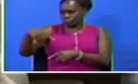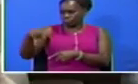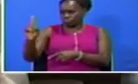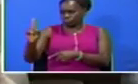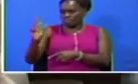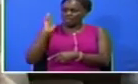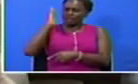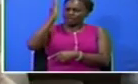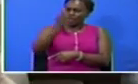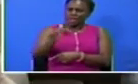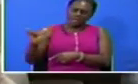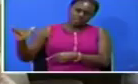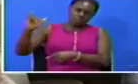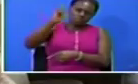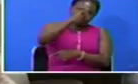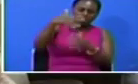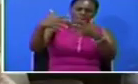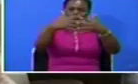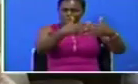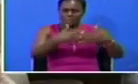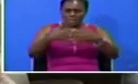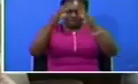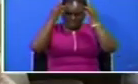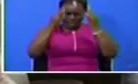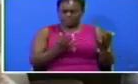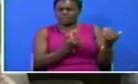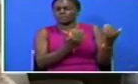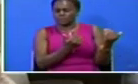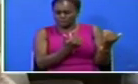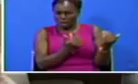direct flights into the US market, a move that is expected to open up previously and